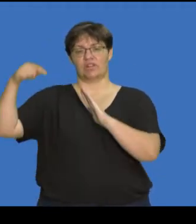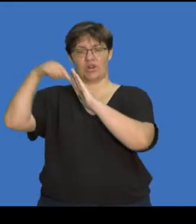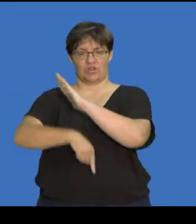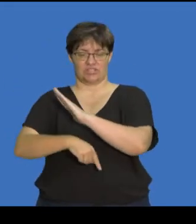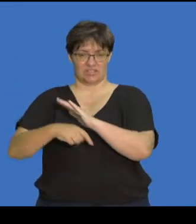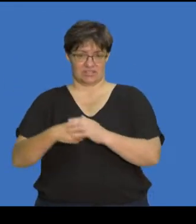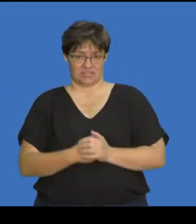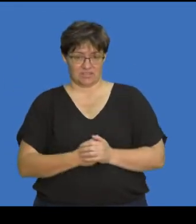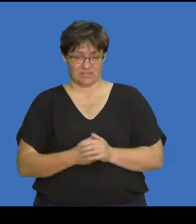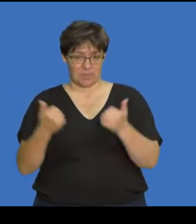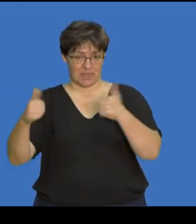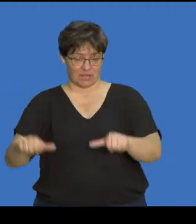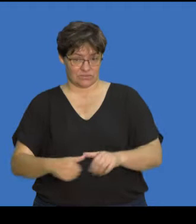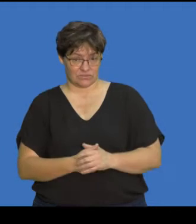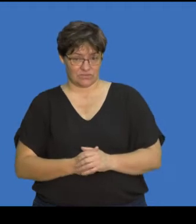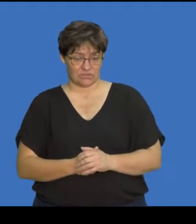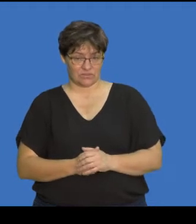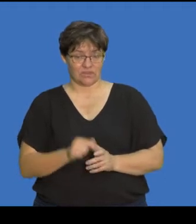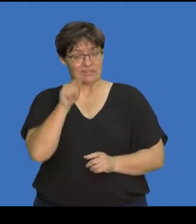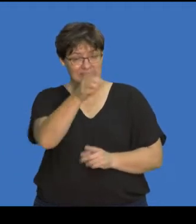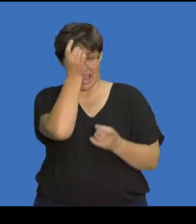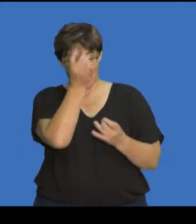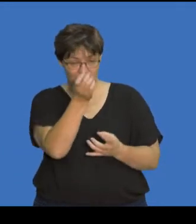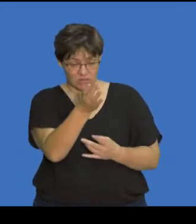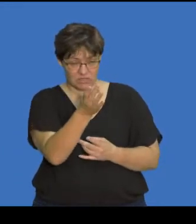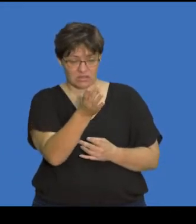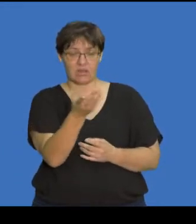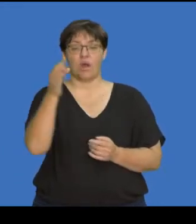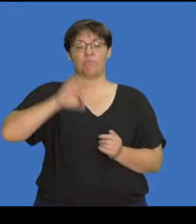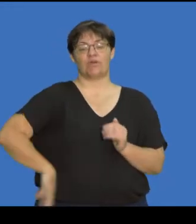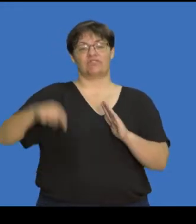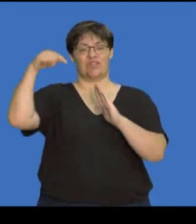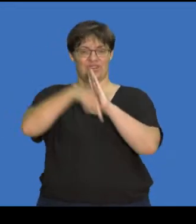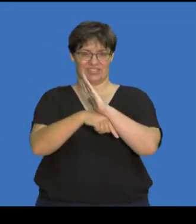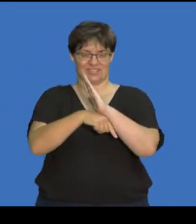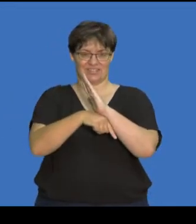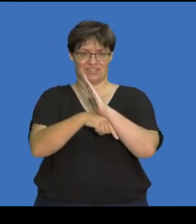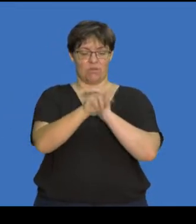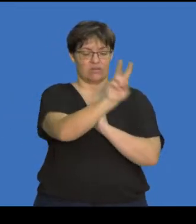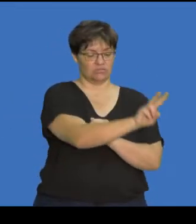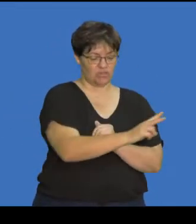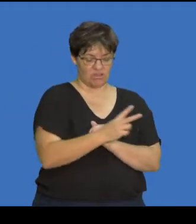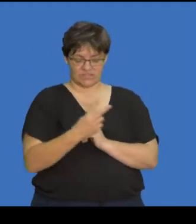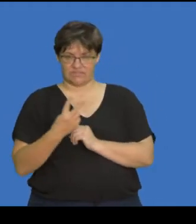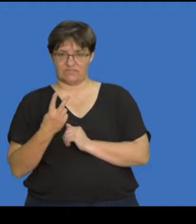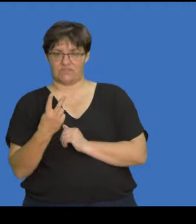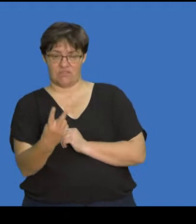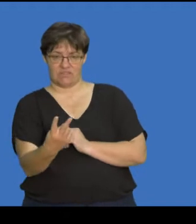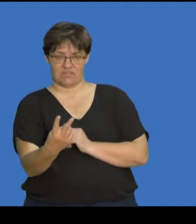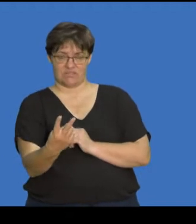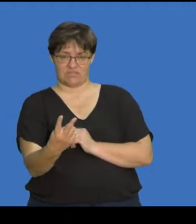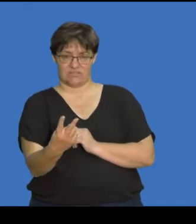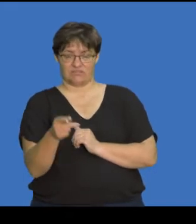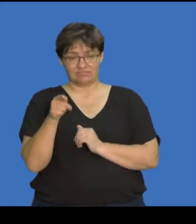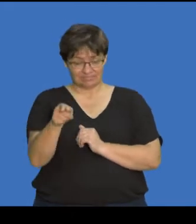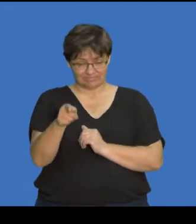So obviously, this detail here will be profit and loss, where you're transferring that into your profit and